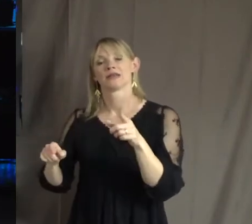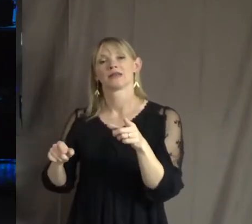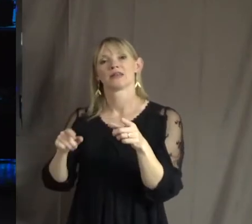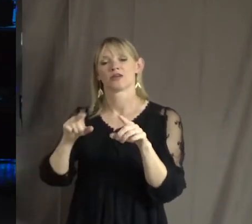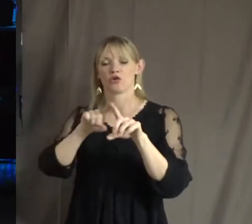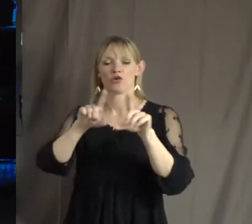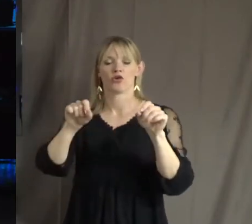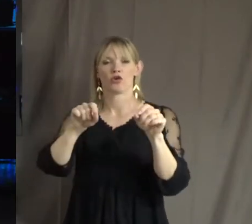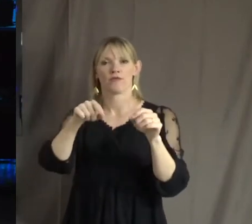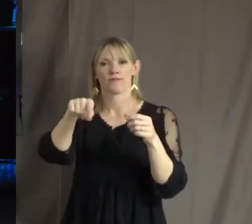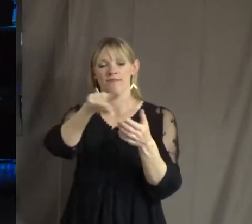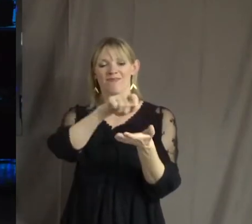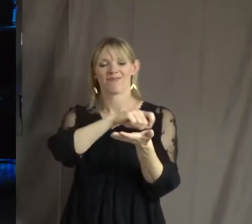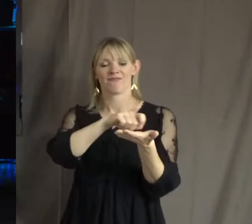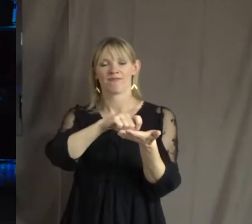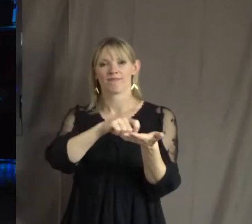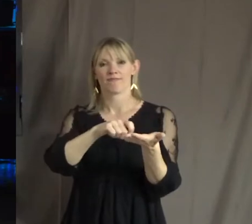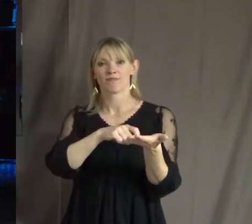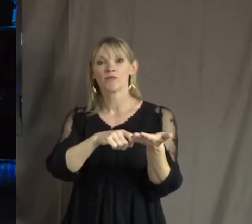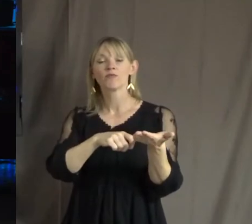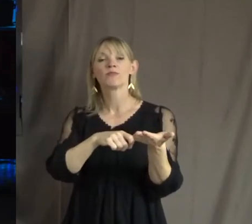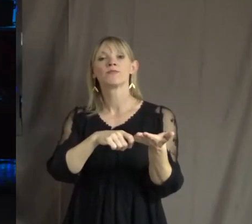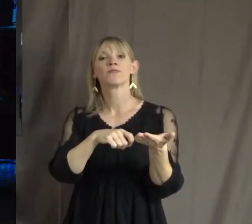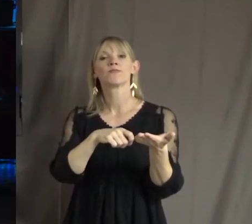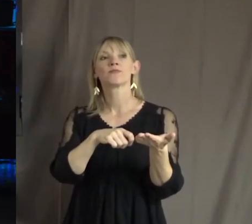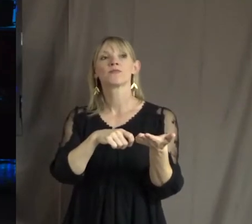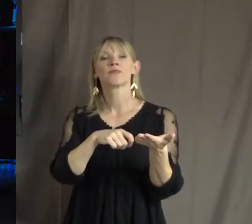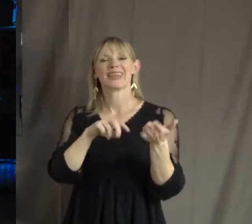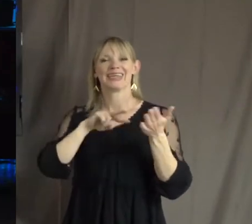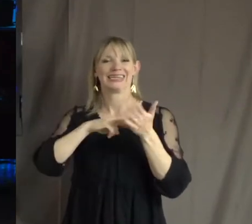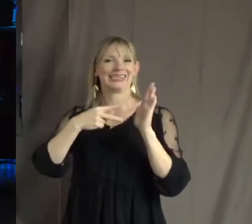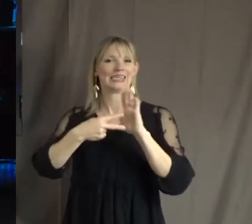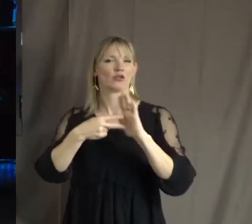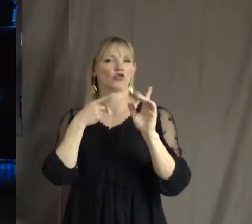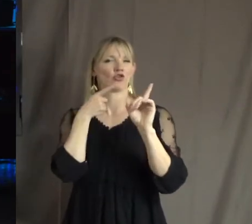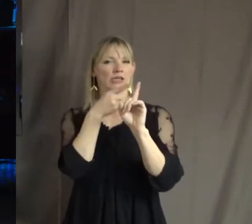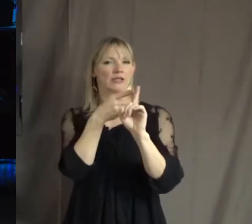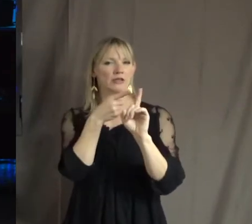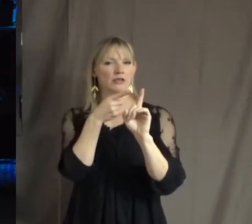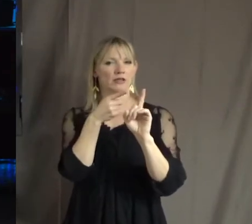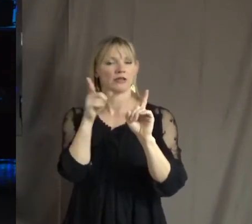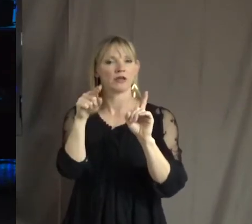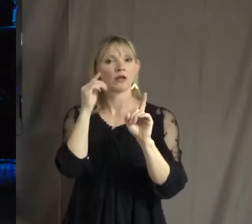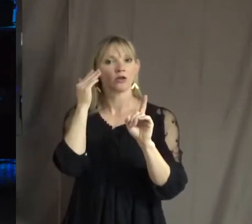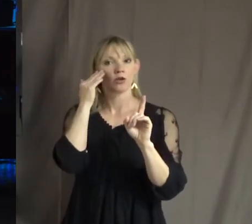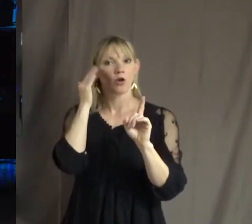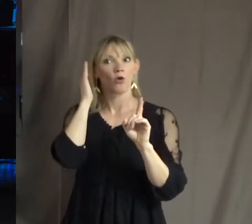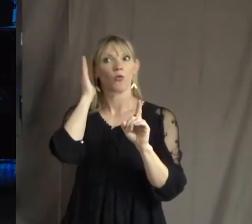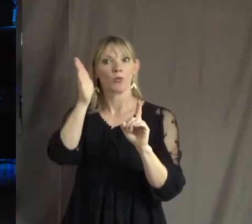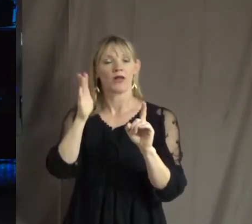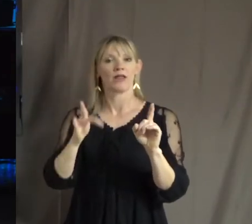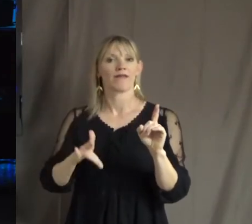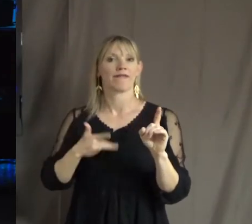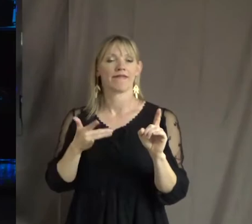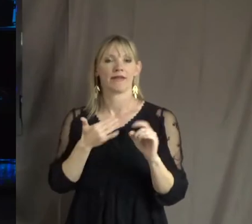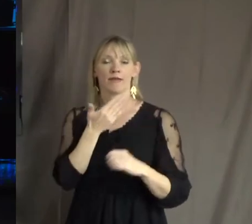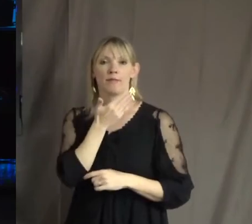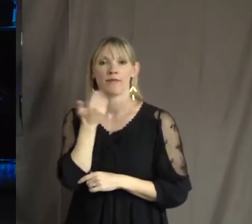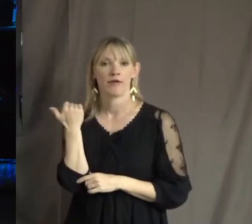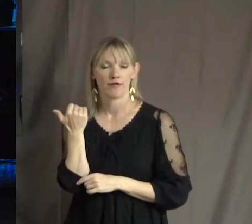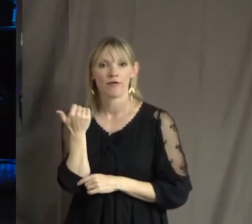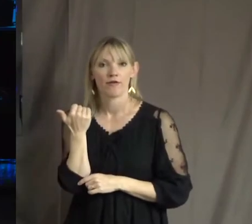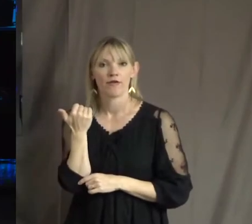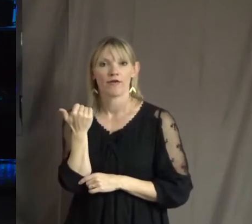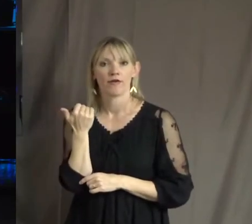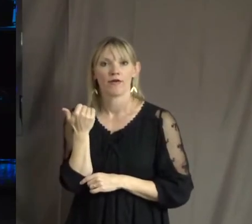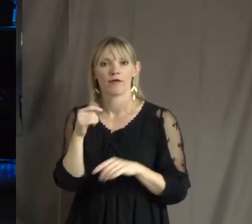and ask them, it's between themselves, to write down an intention when they know that they're going to be feeling better. And they put